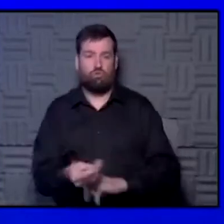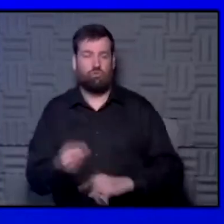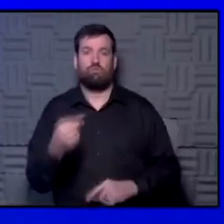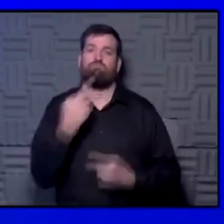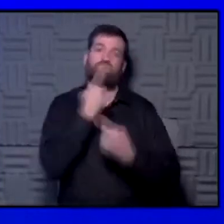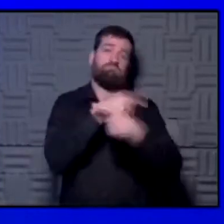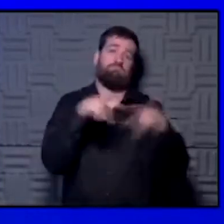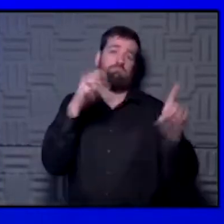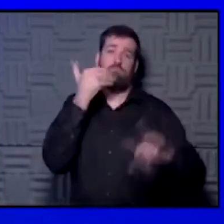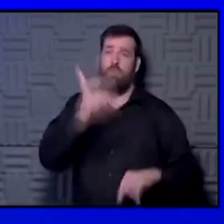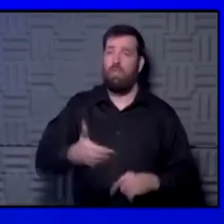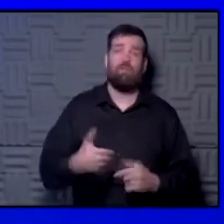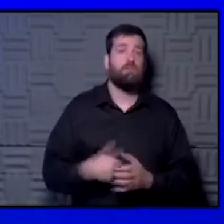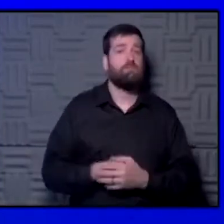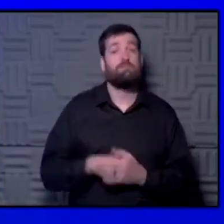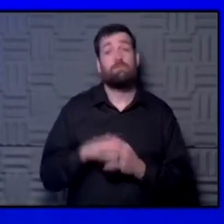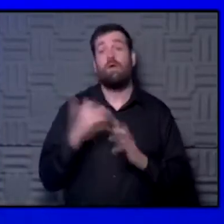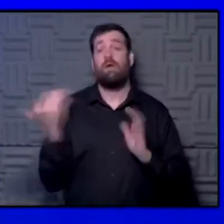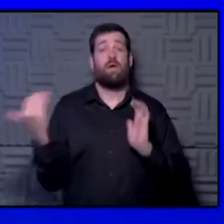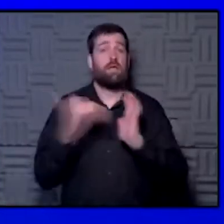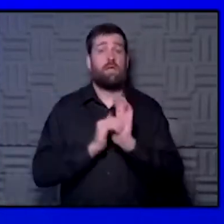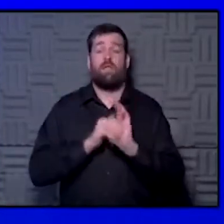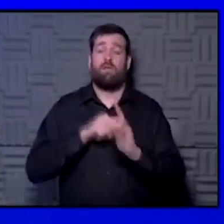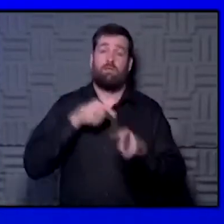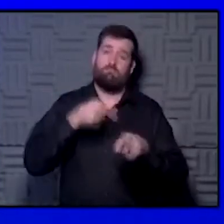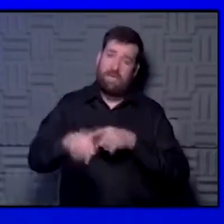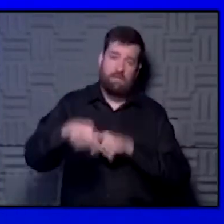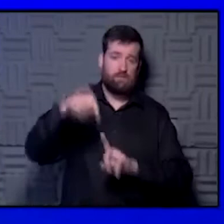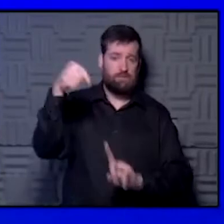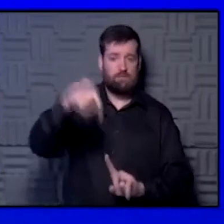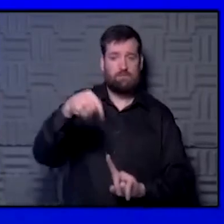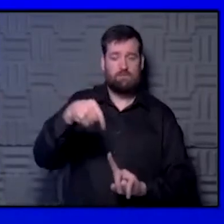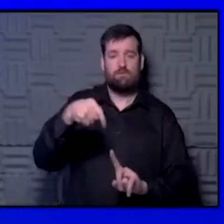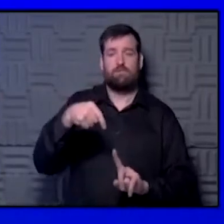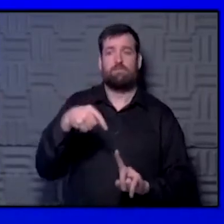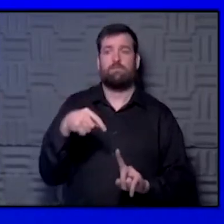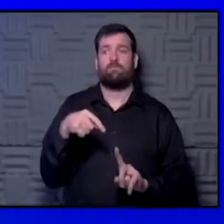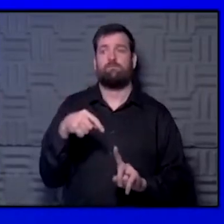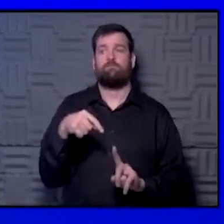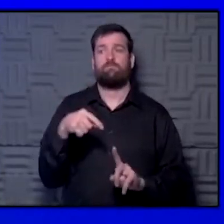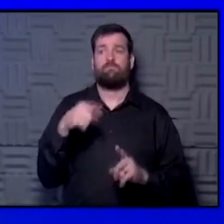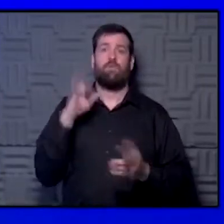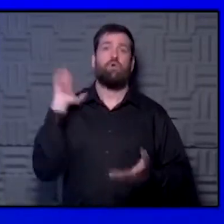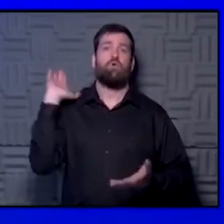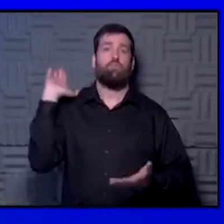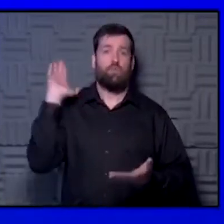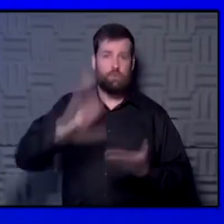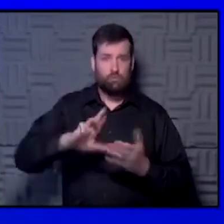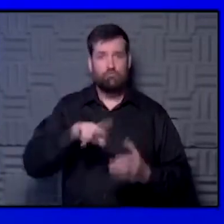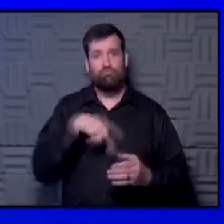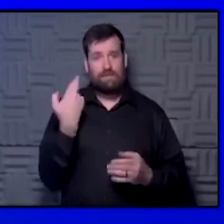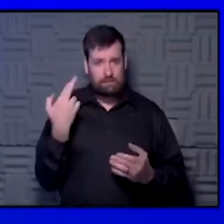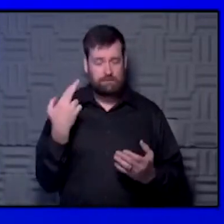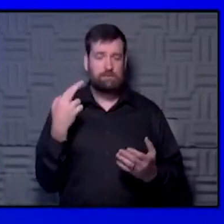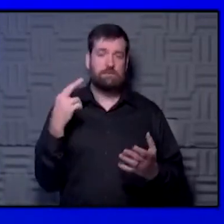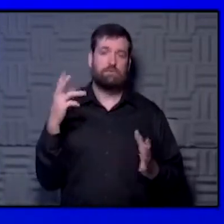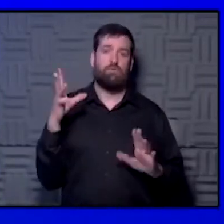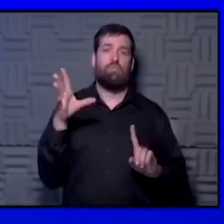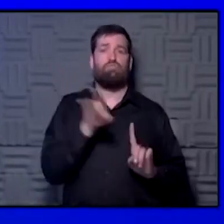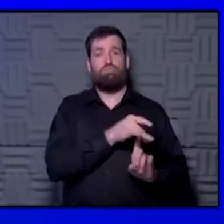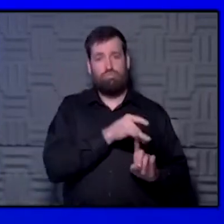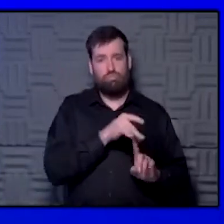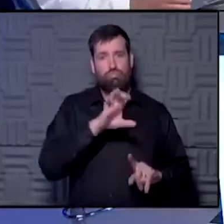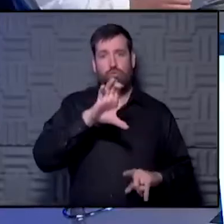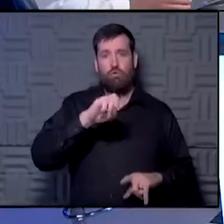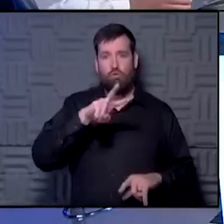out very well for them. And again, the main thing about the masking is it does reduce your risk of getting COVID-19.